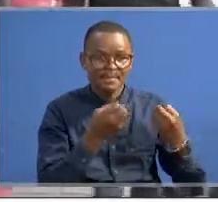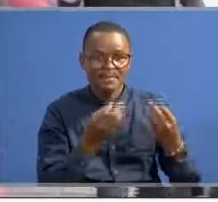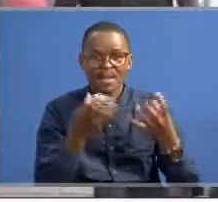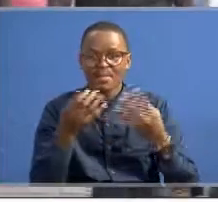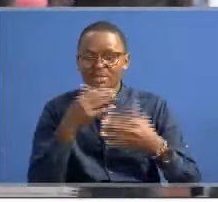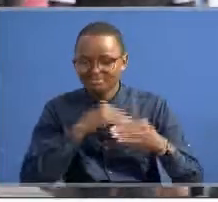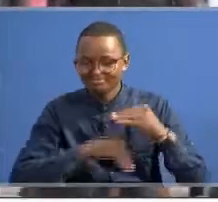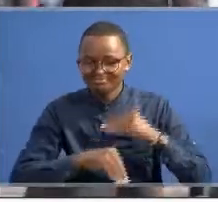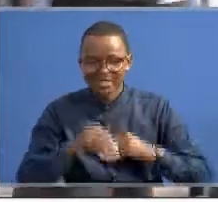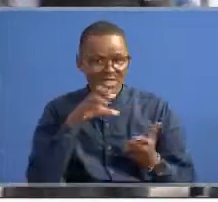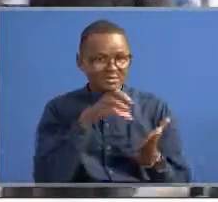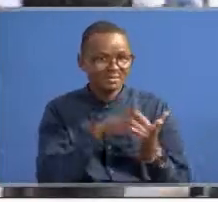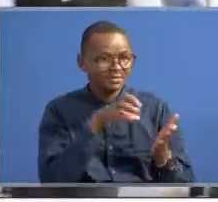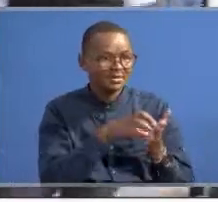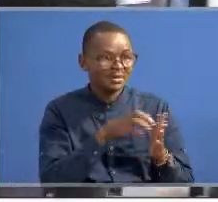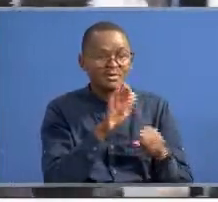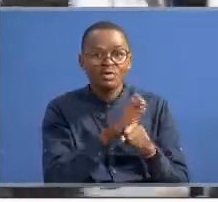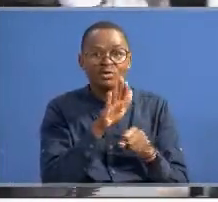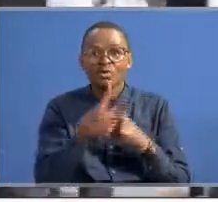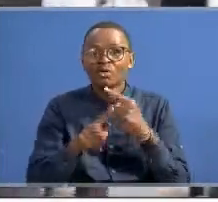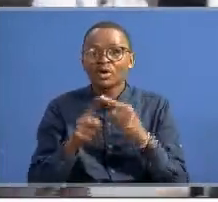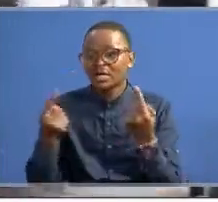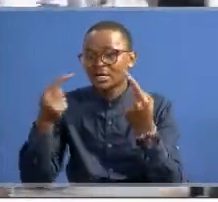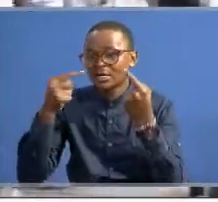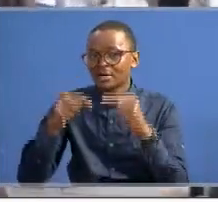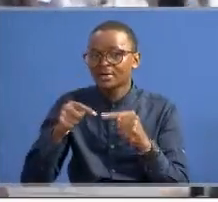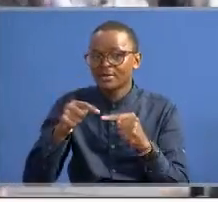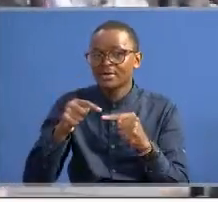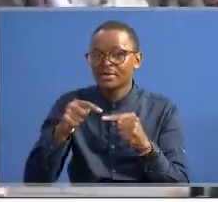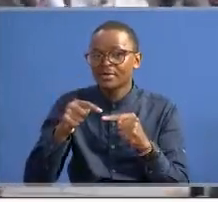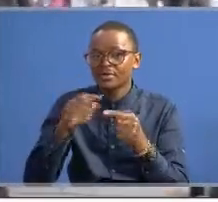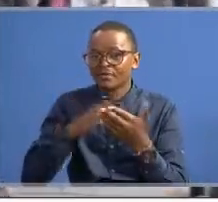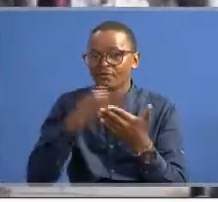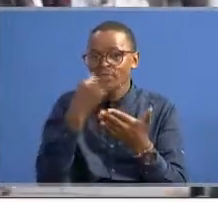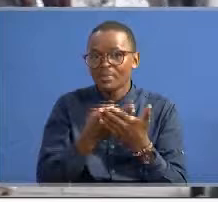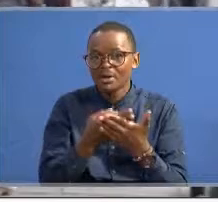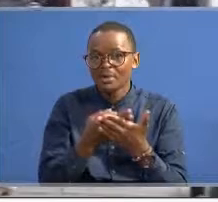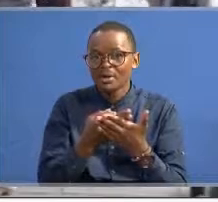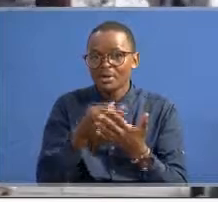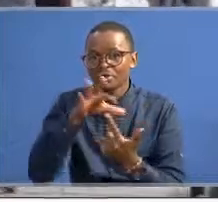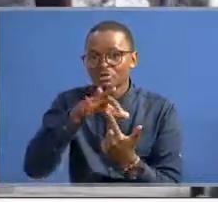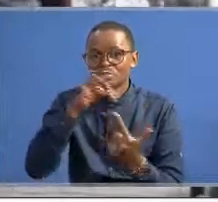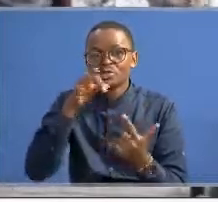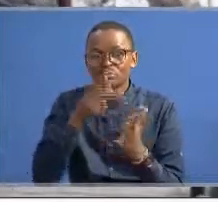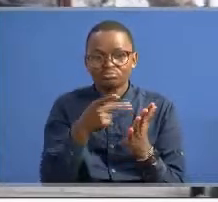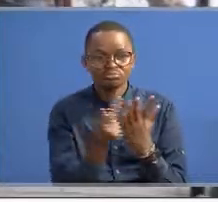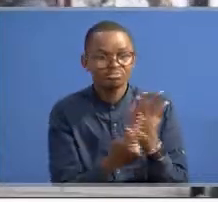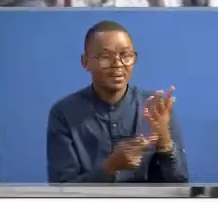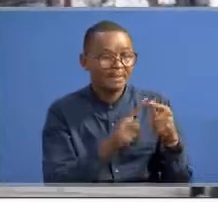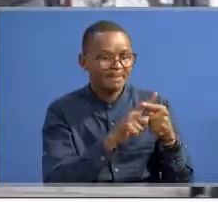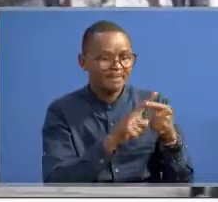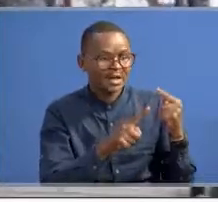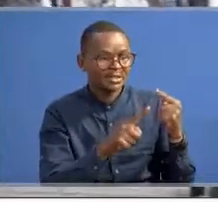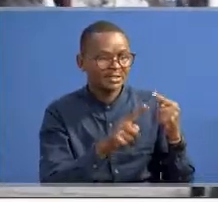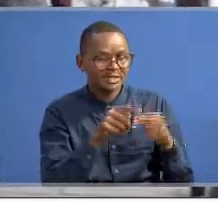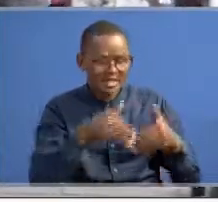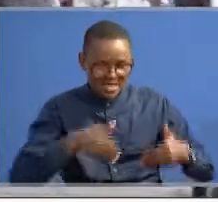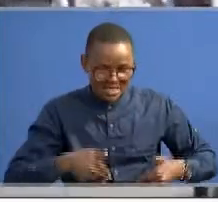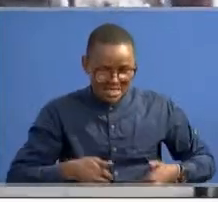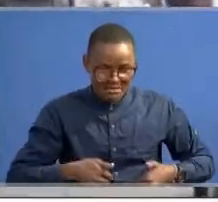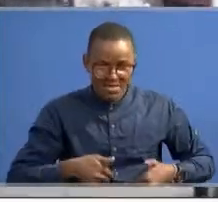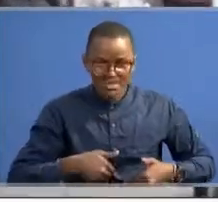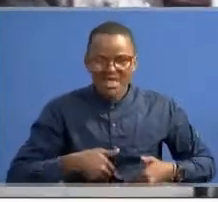many corruption cases, especially when it comes to dealing with funds allocated to special projects. However, the youth are